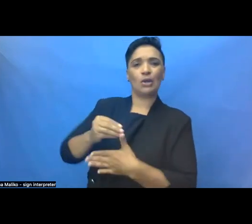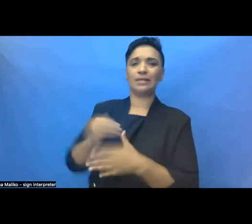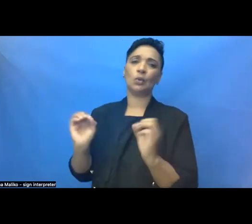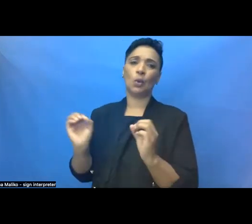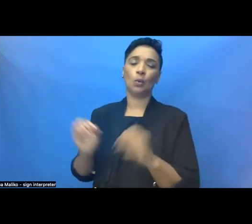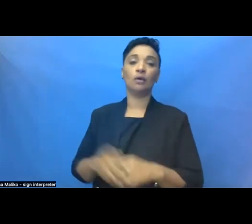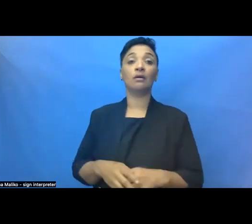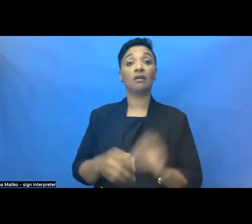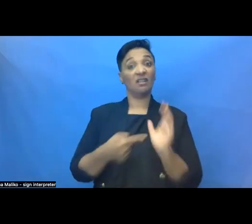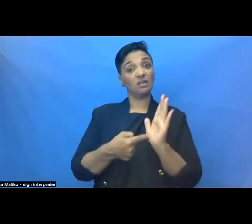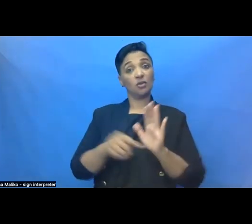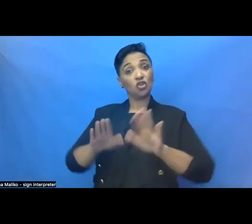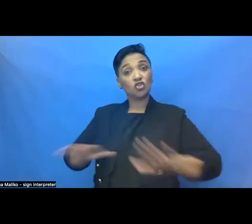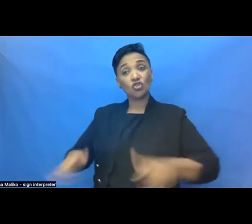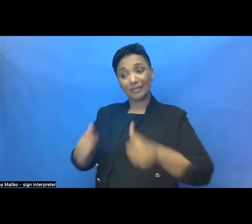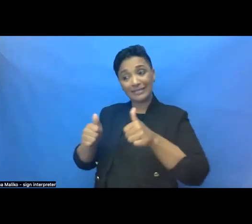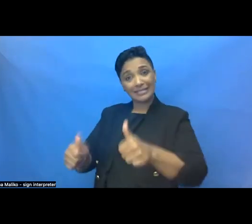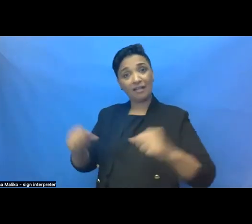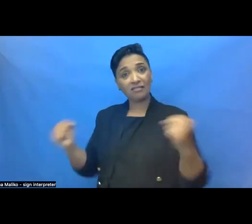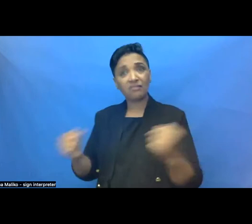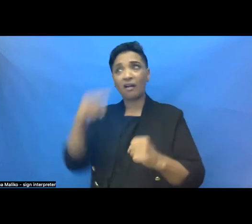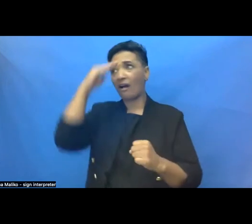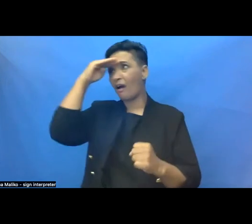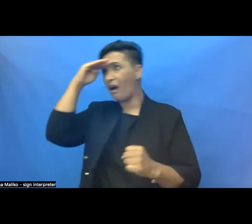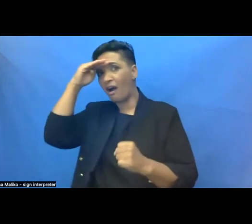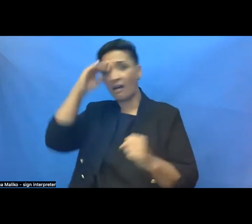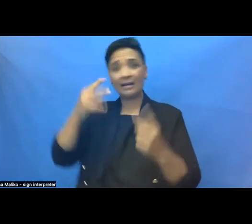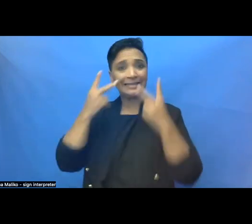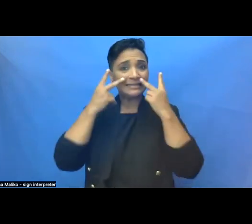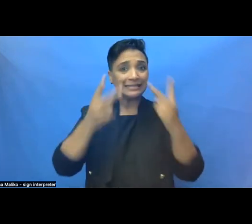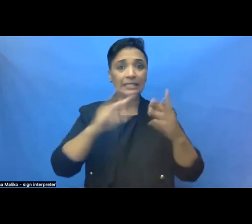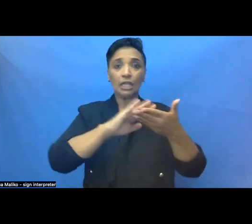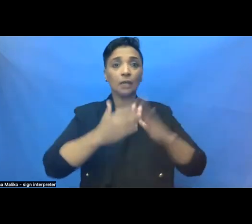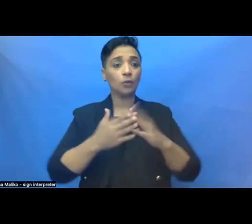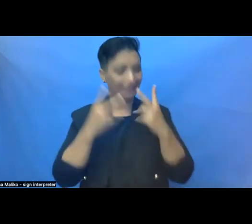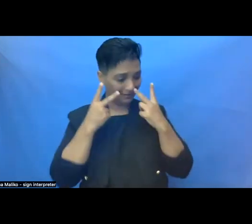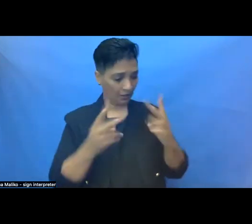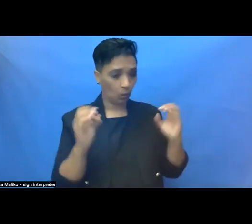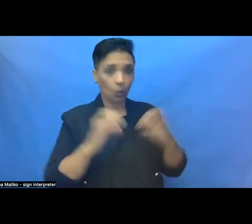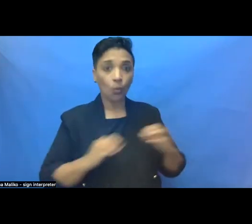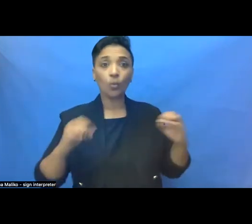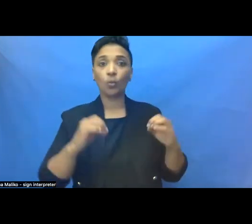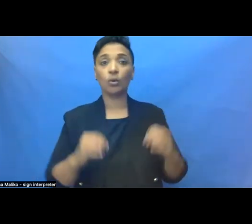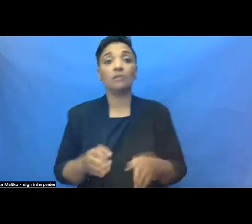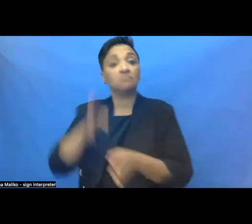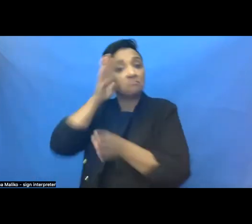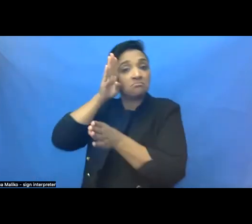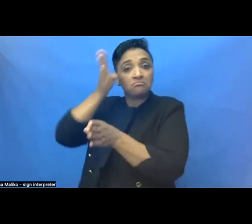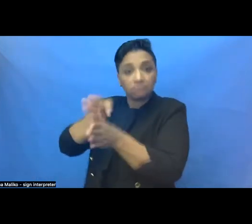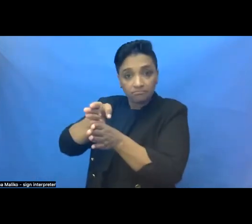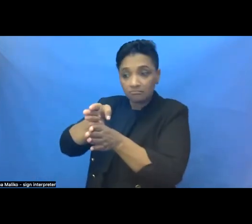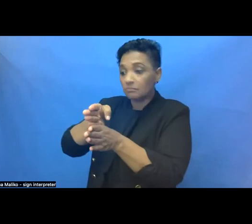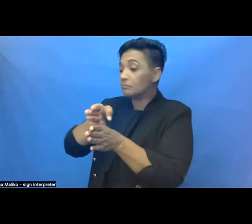mobilize themselves, who are not visible physically in the community that they're currently residing in, tend not to be able